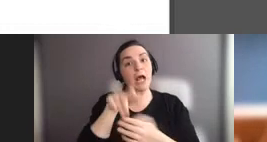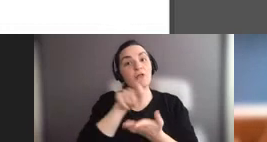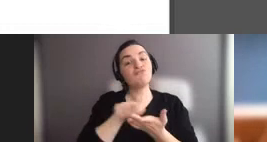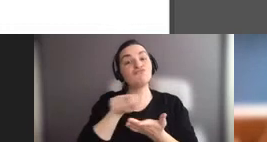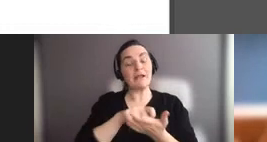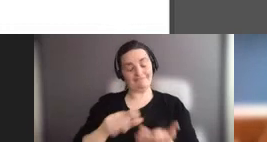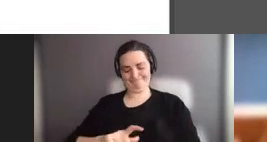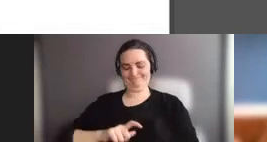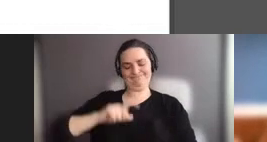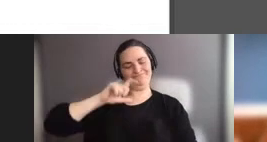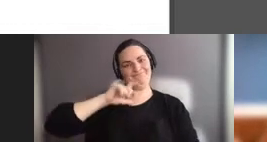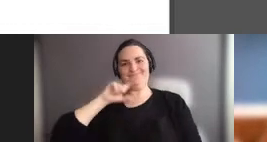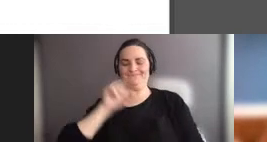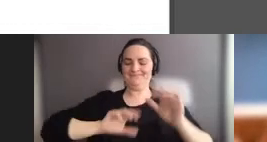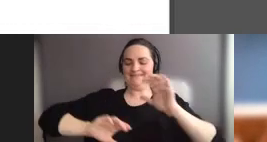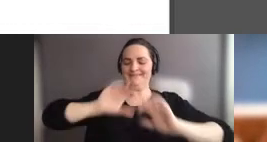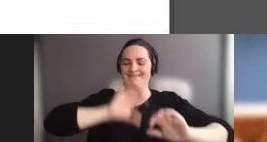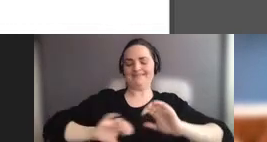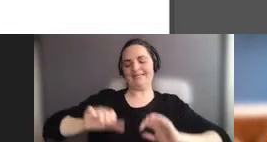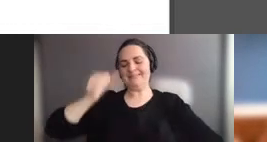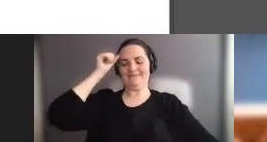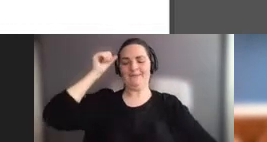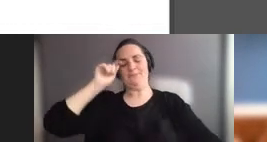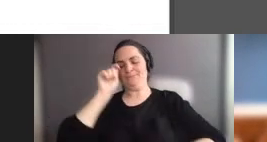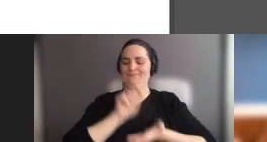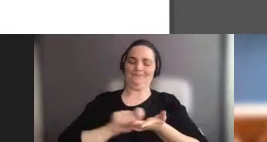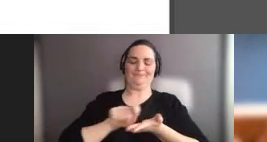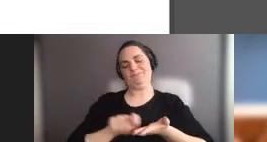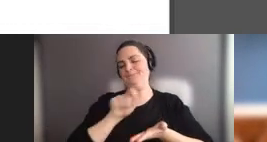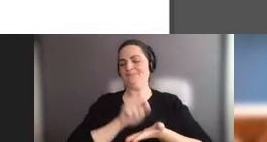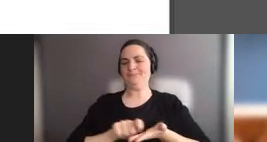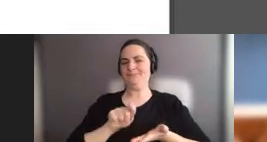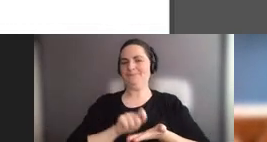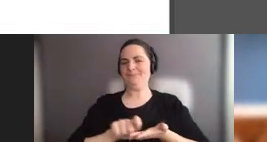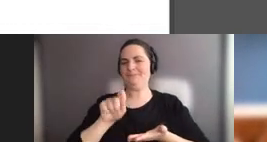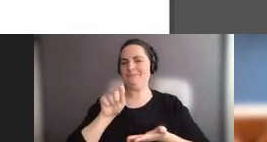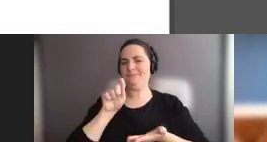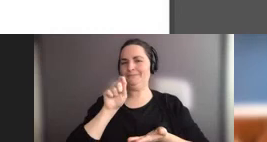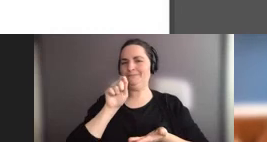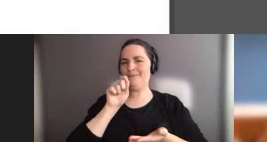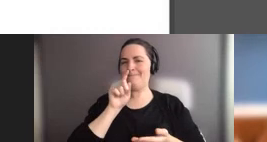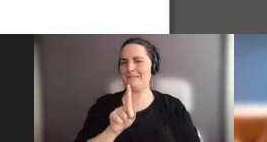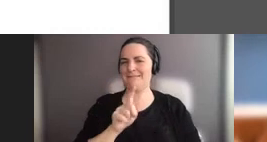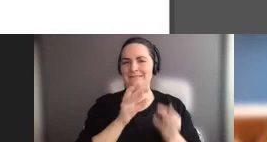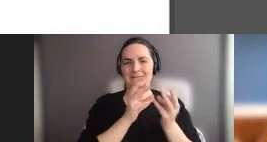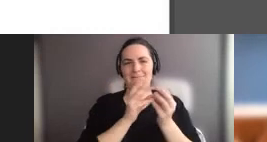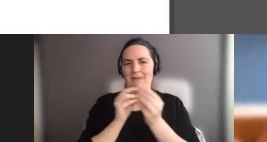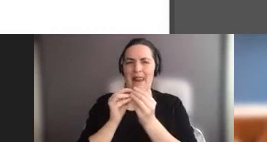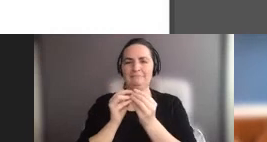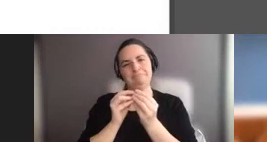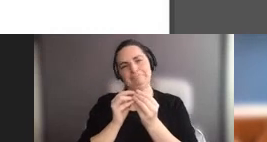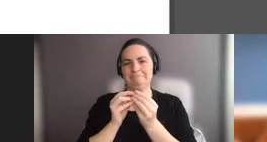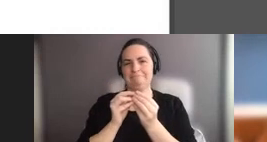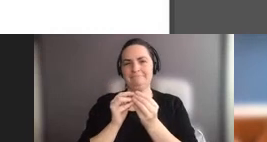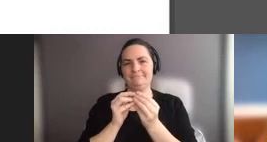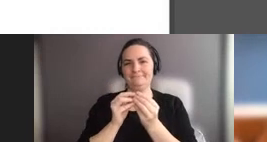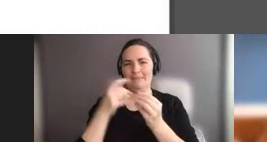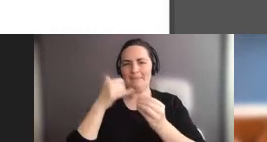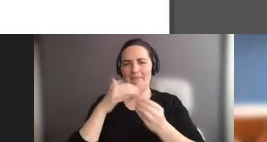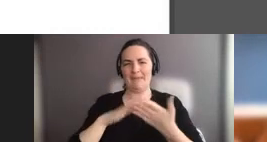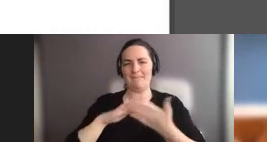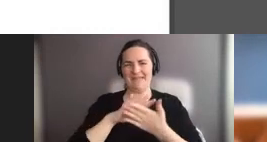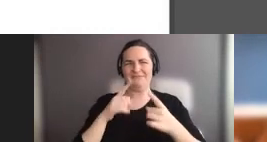about scientific phenomena, but their spelling might mean that this is